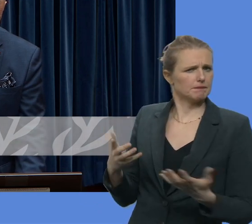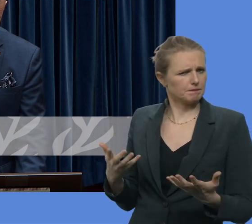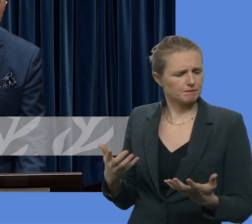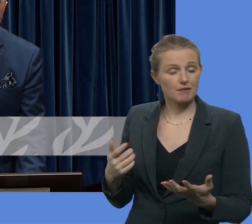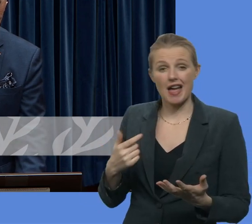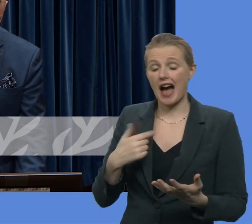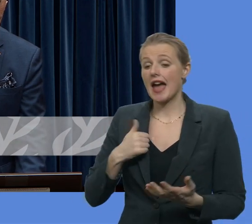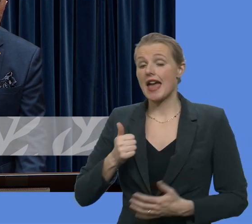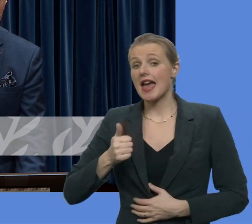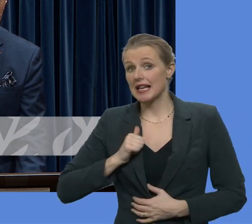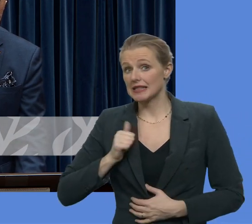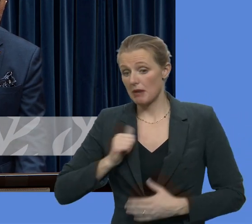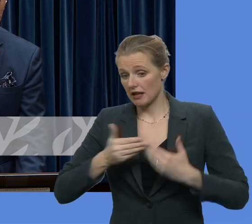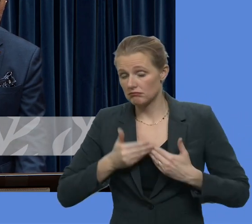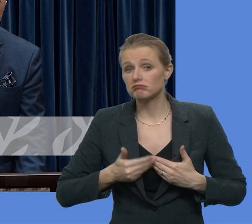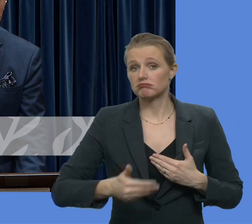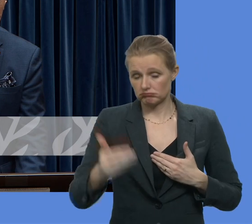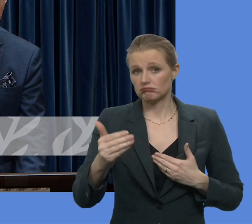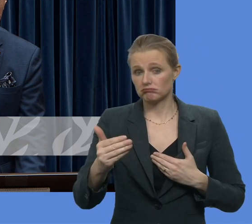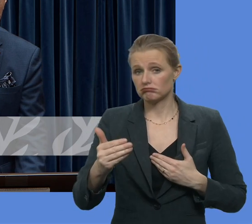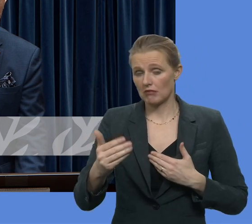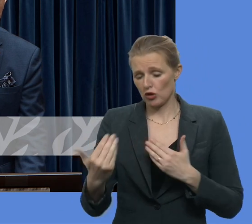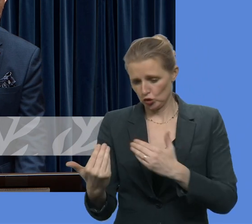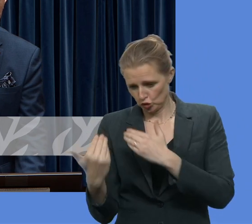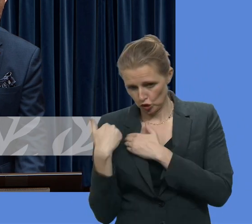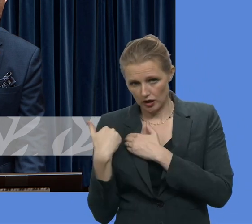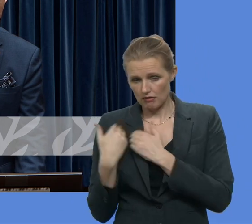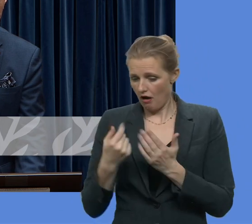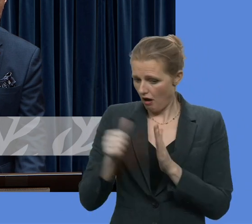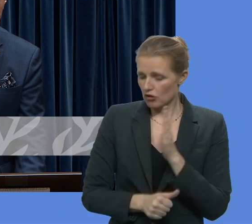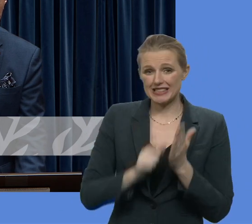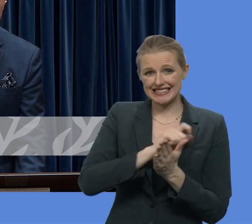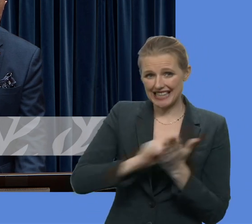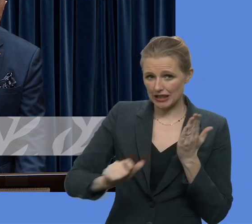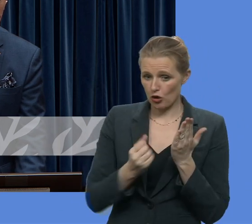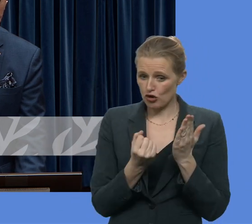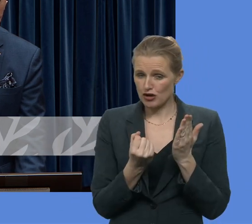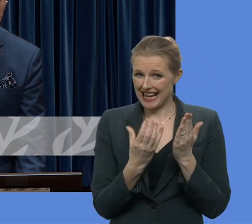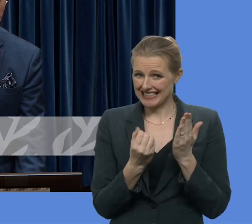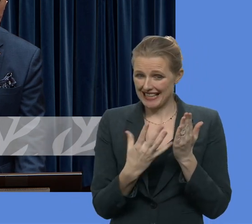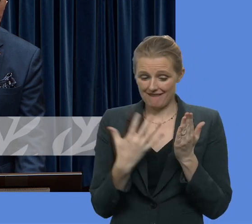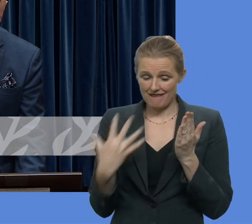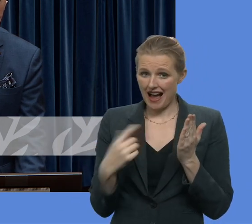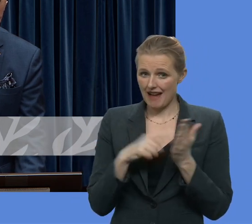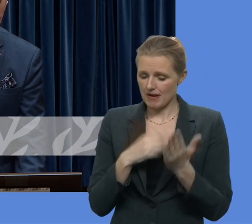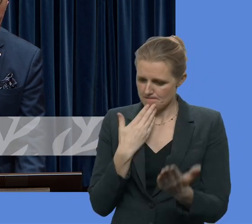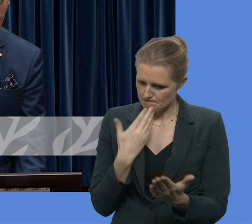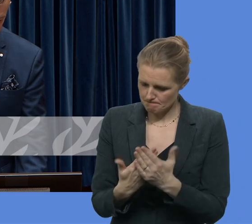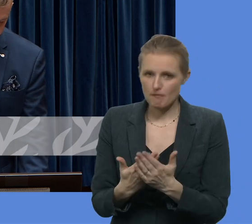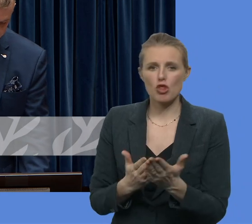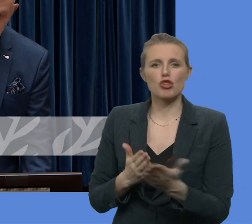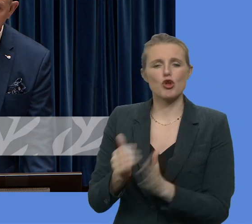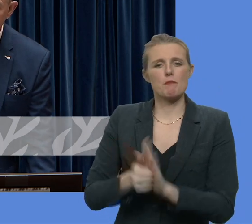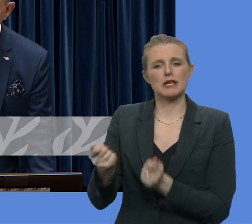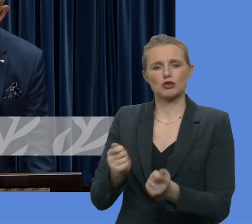an expectation that the duty set out in Standing Order 19.5 is adhered to in ministers answering